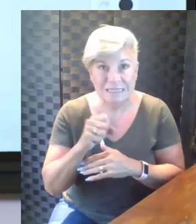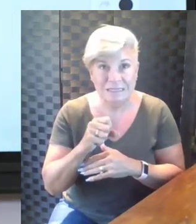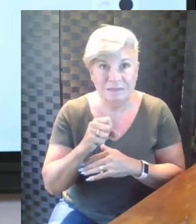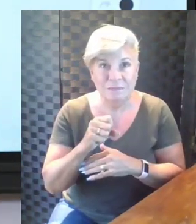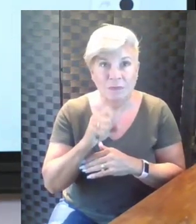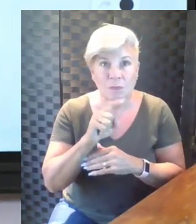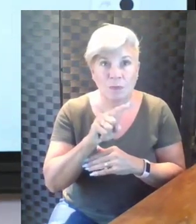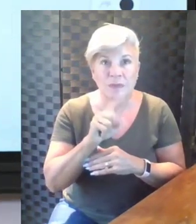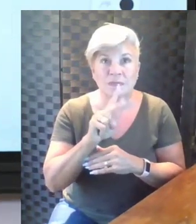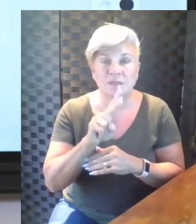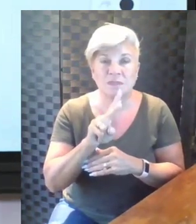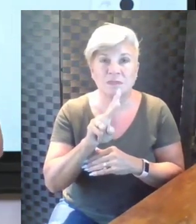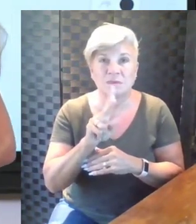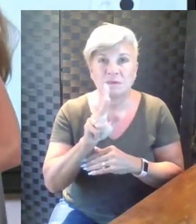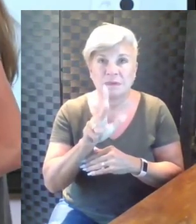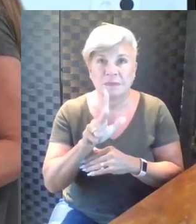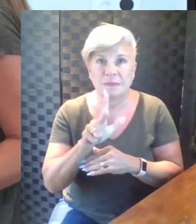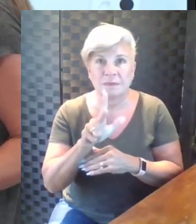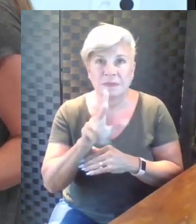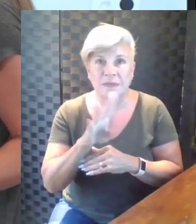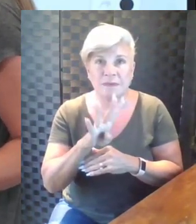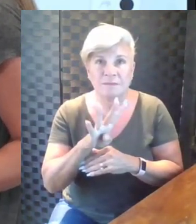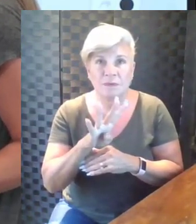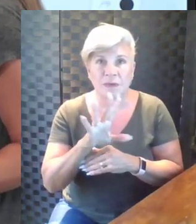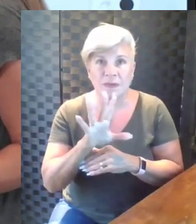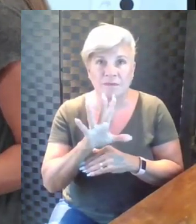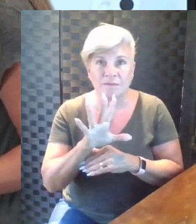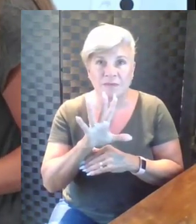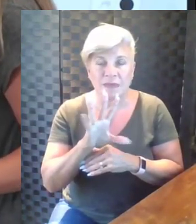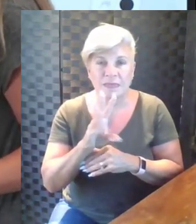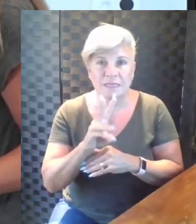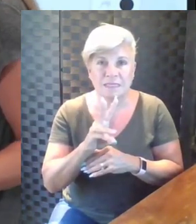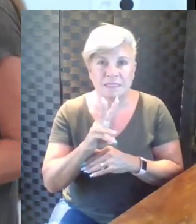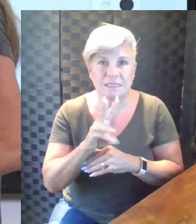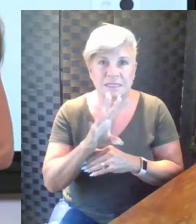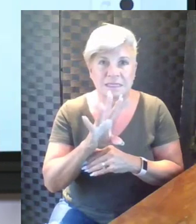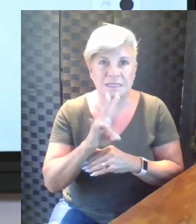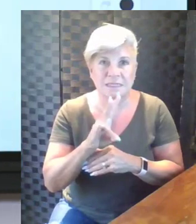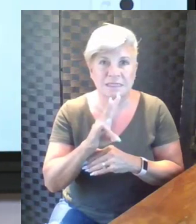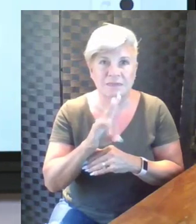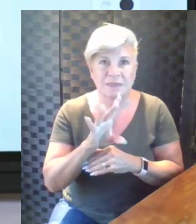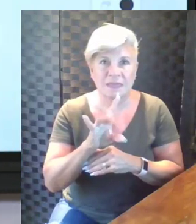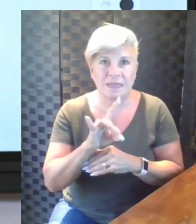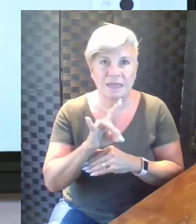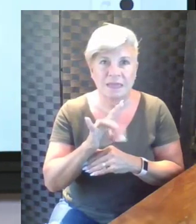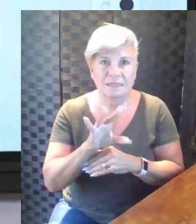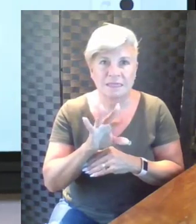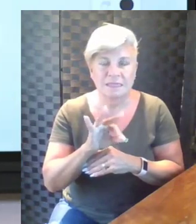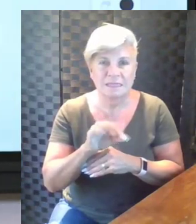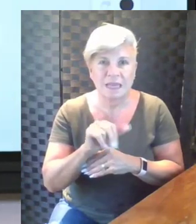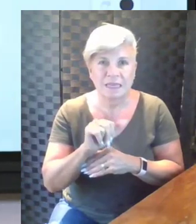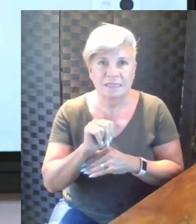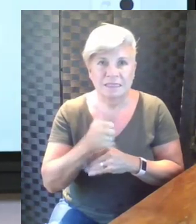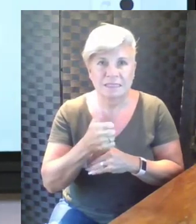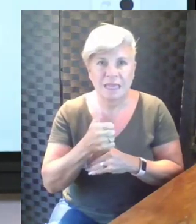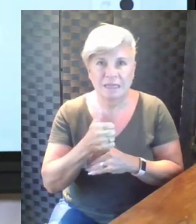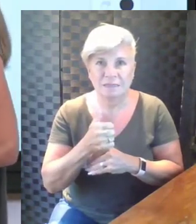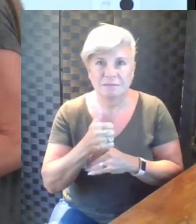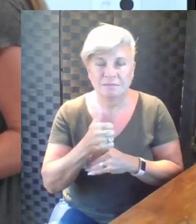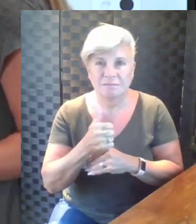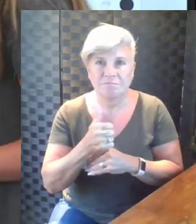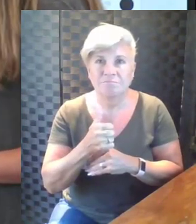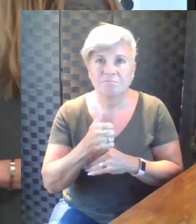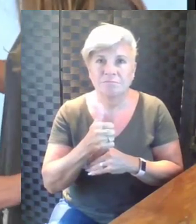right. 1, 2, 3, 4, 5, 6, 7, 8, 9,